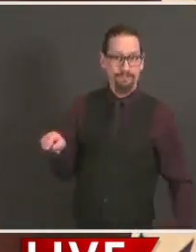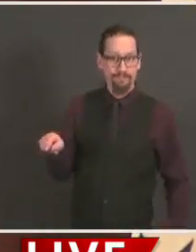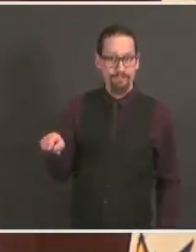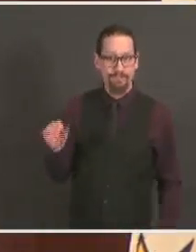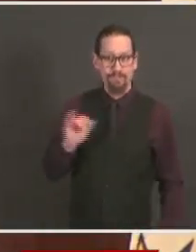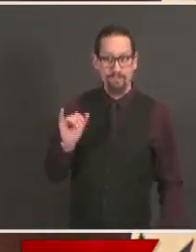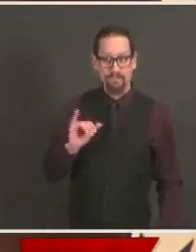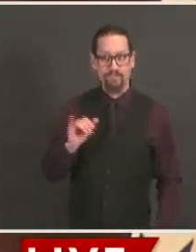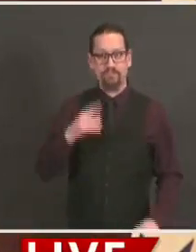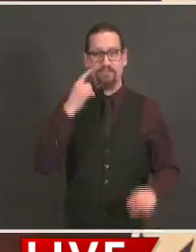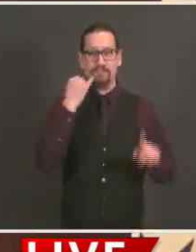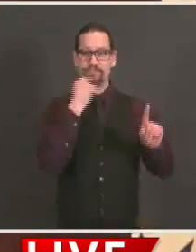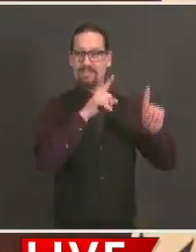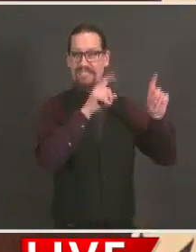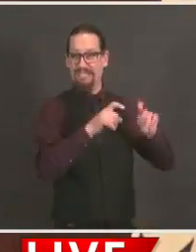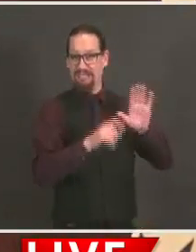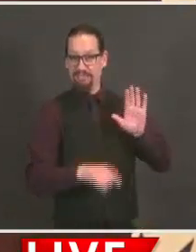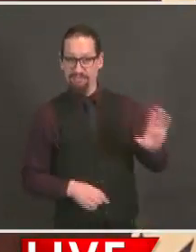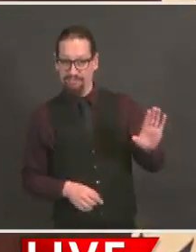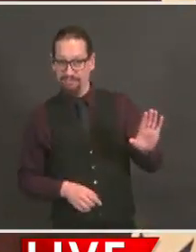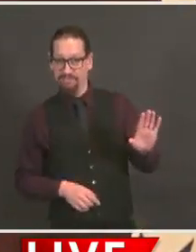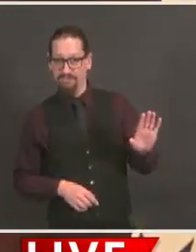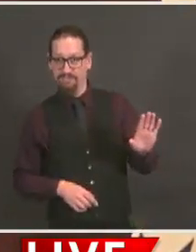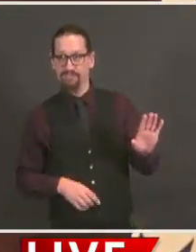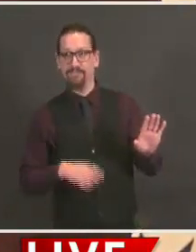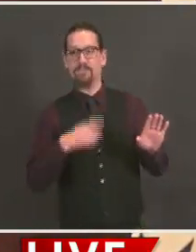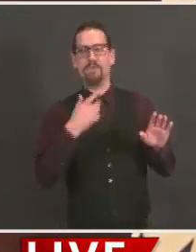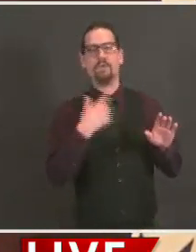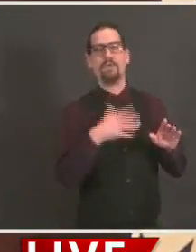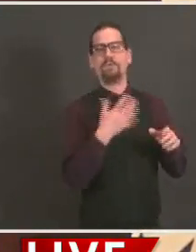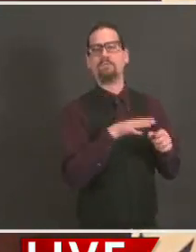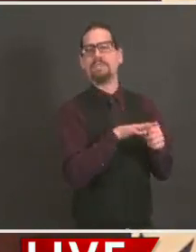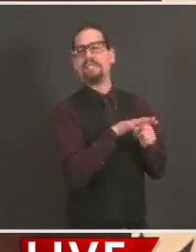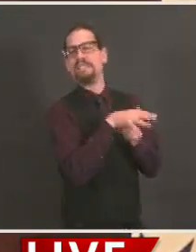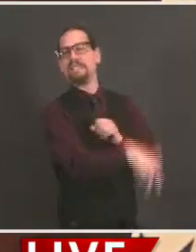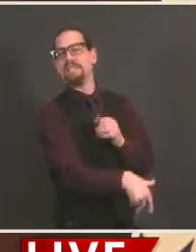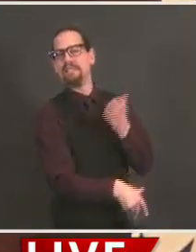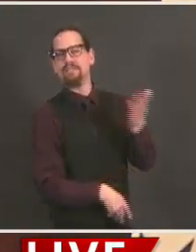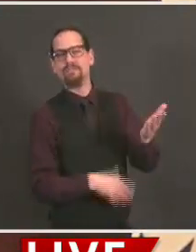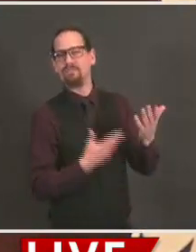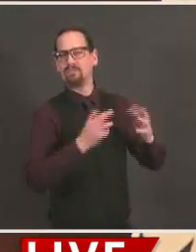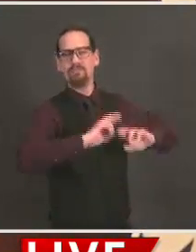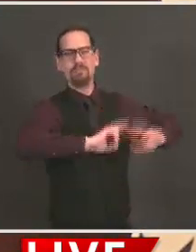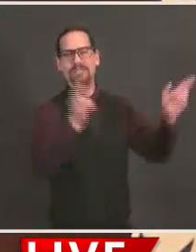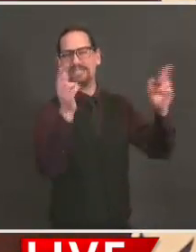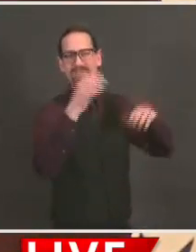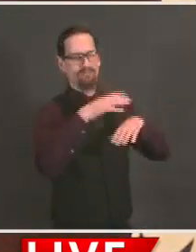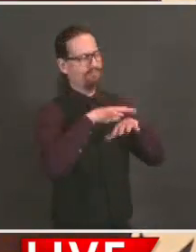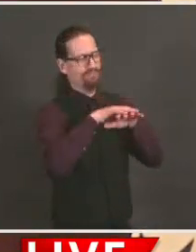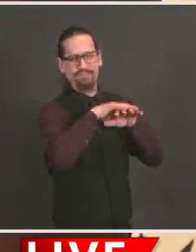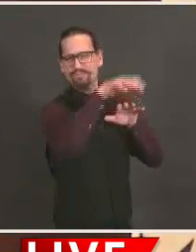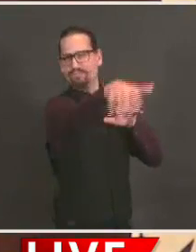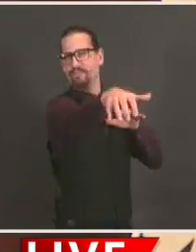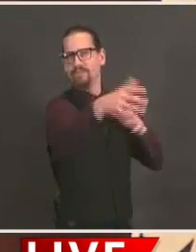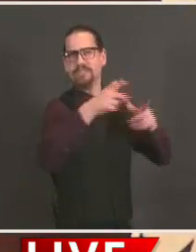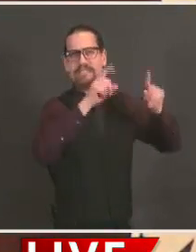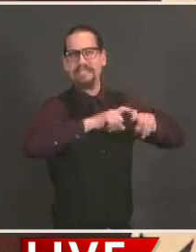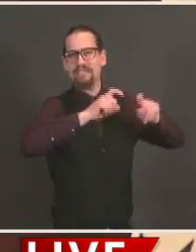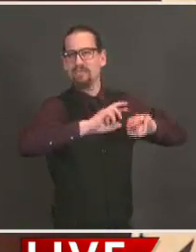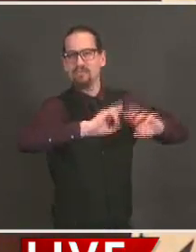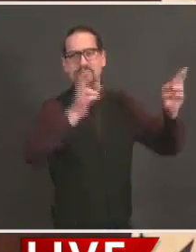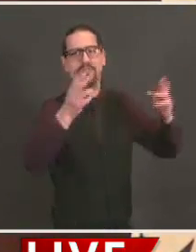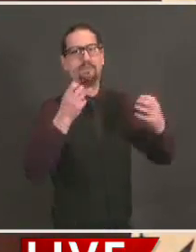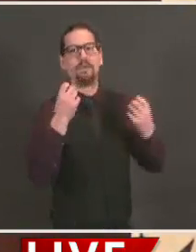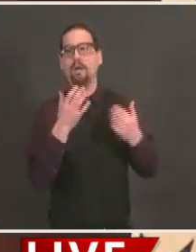currently have more capacity than ever. We have testing locations in almost every city and town throughout Rhode